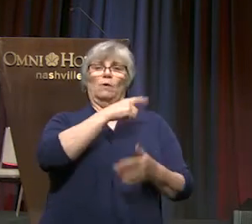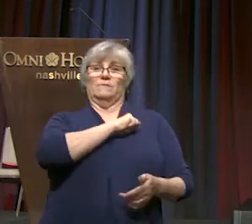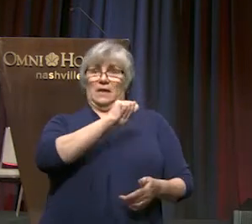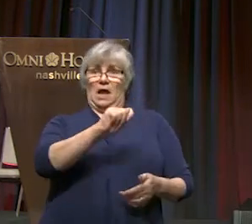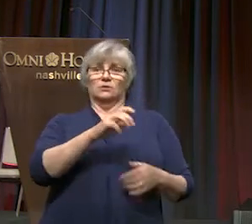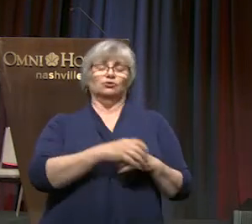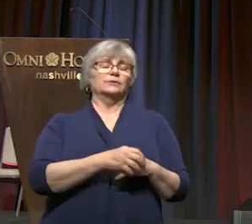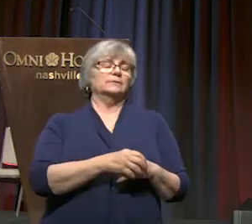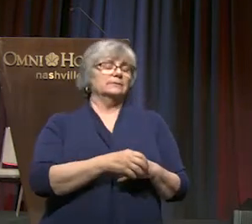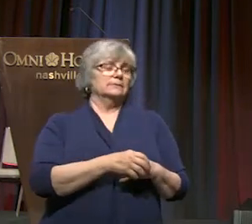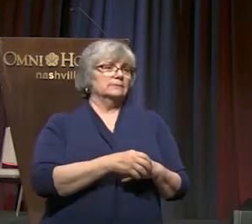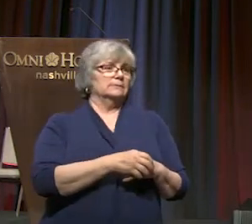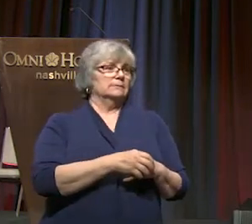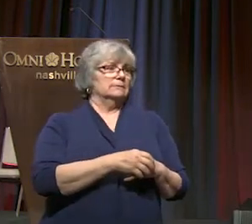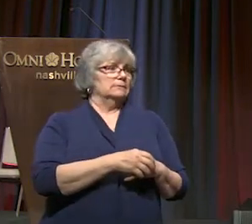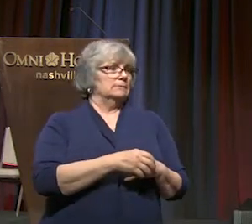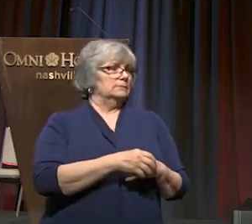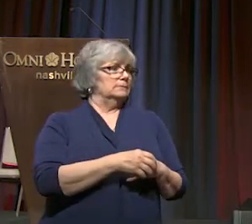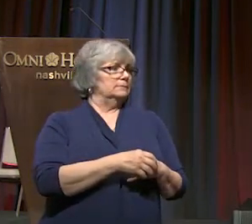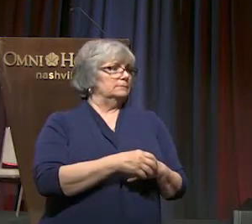Unity based on